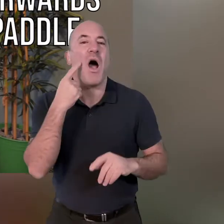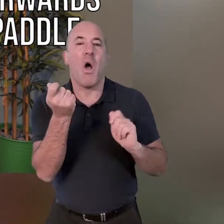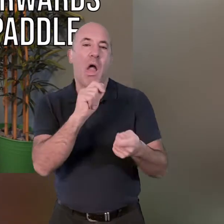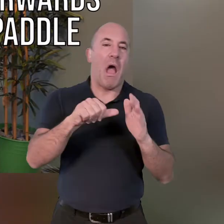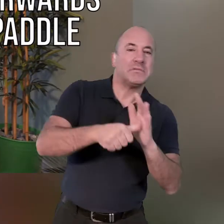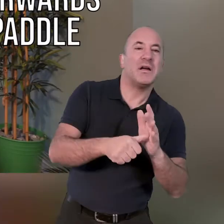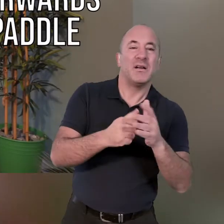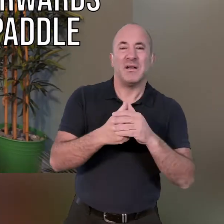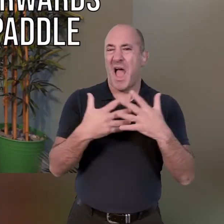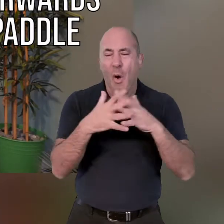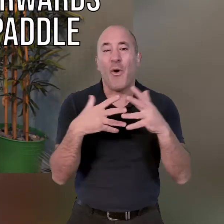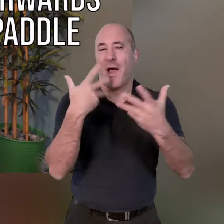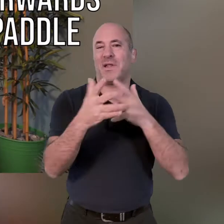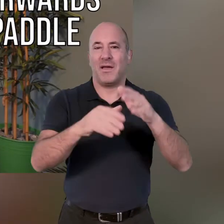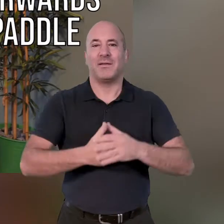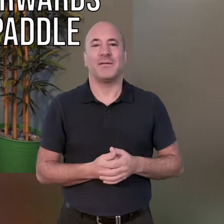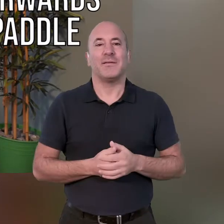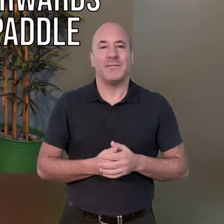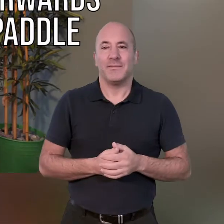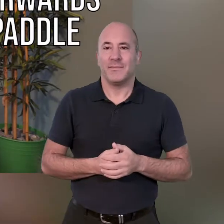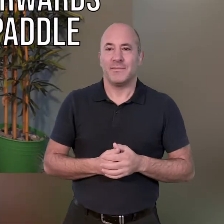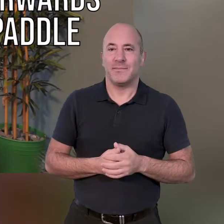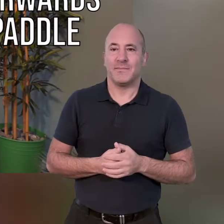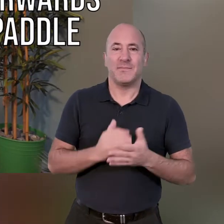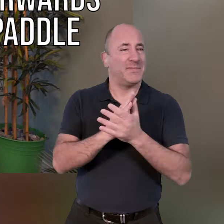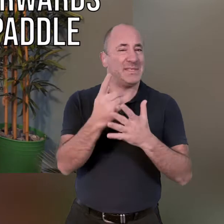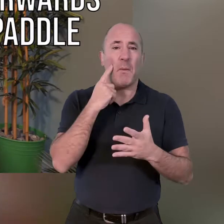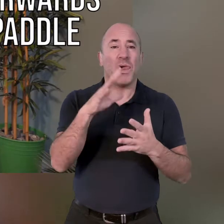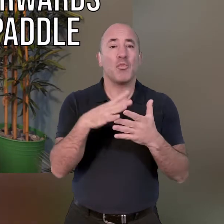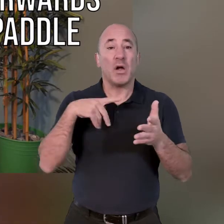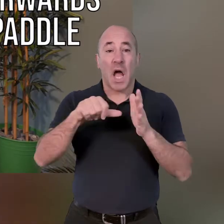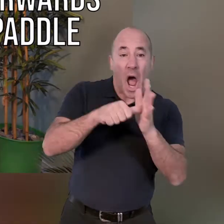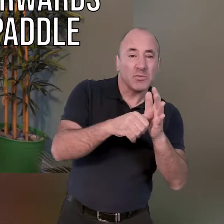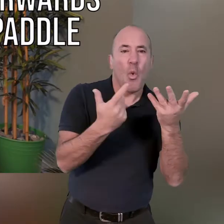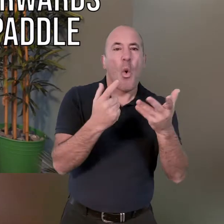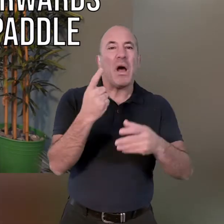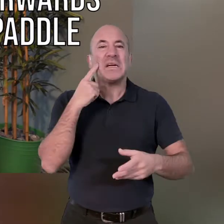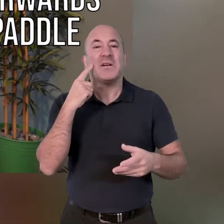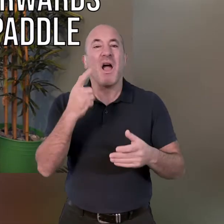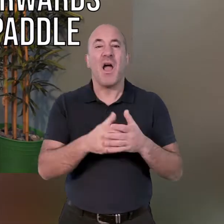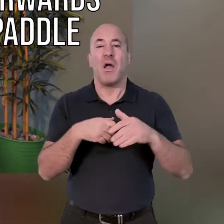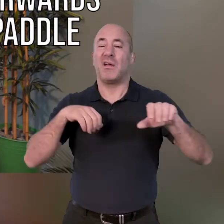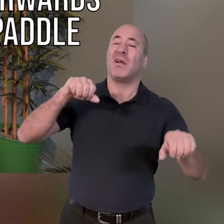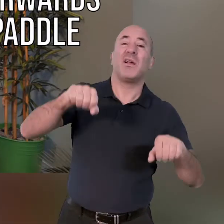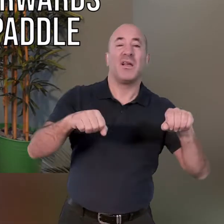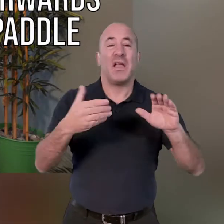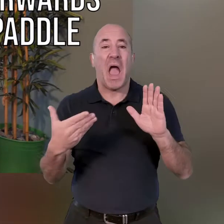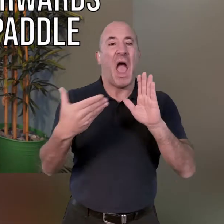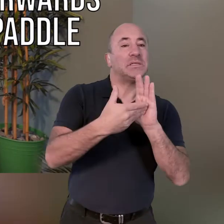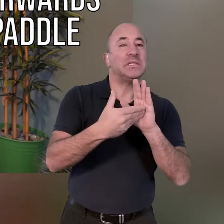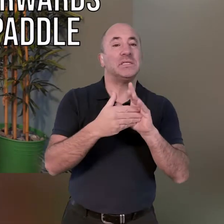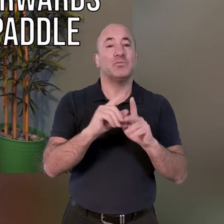and easier, and I'll explain as we're going along how you can do that. So a really simple way to make it harder or easier, this session